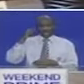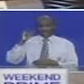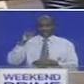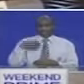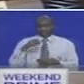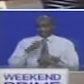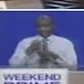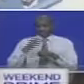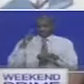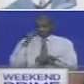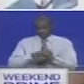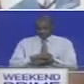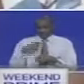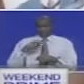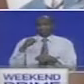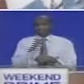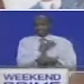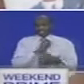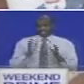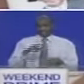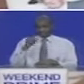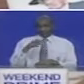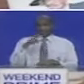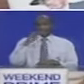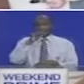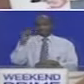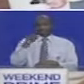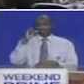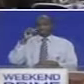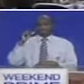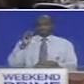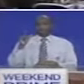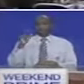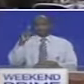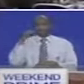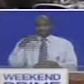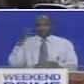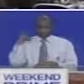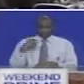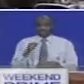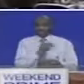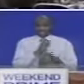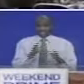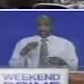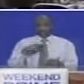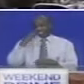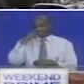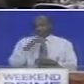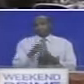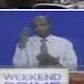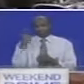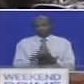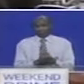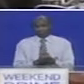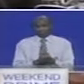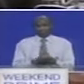service of the late Senator Pamenas Nzilu Munyasia, the first post-independent senator of Kitui.